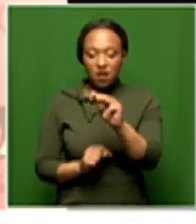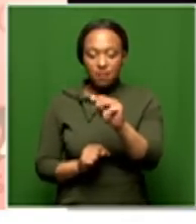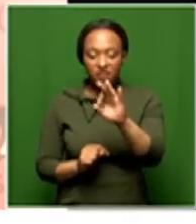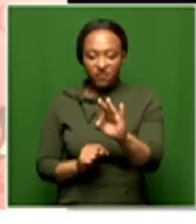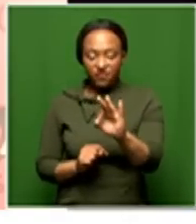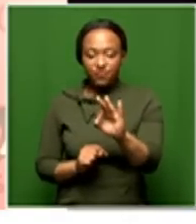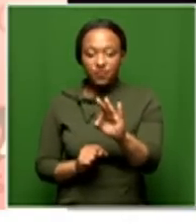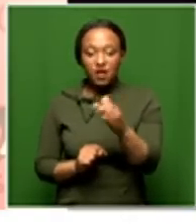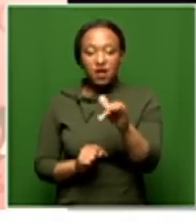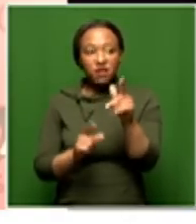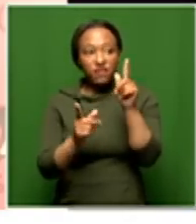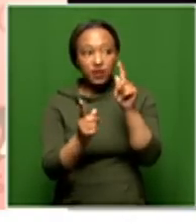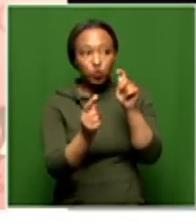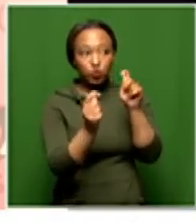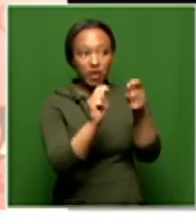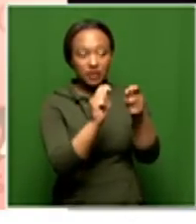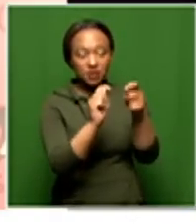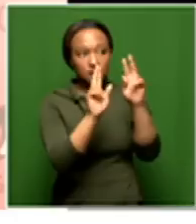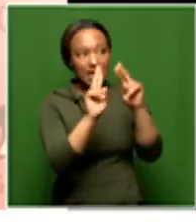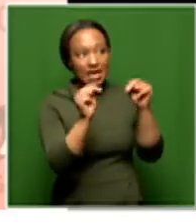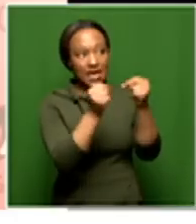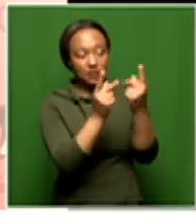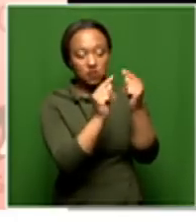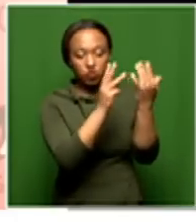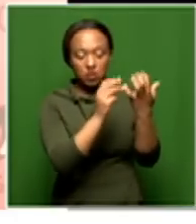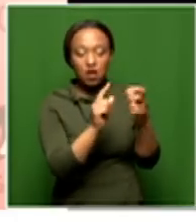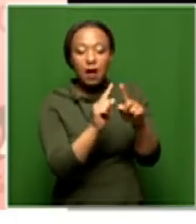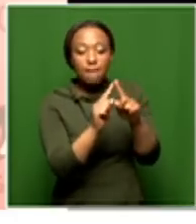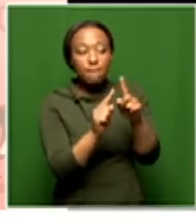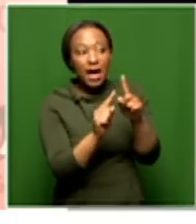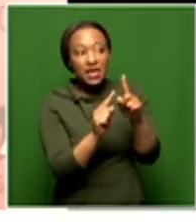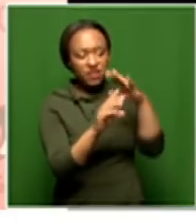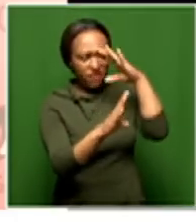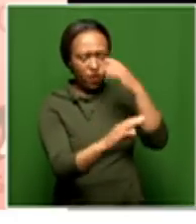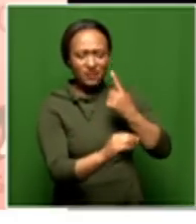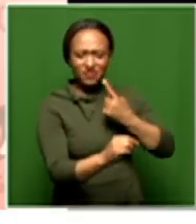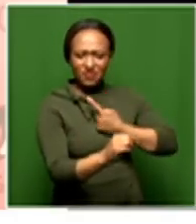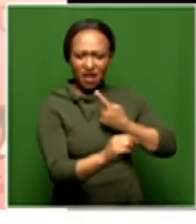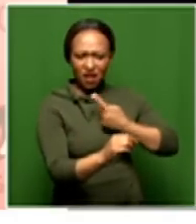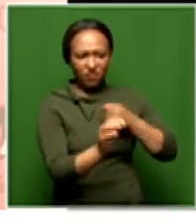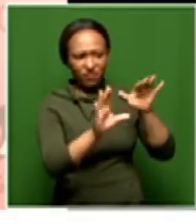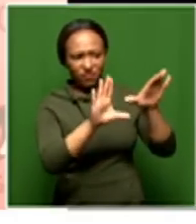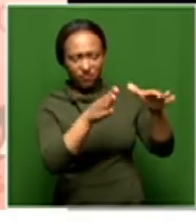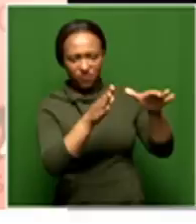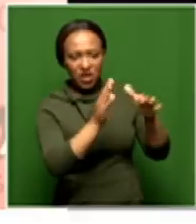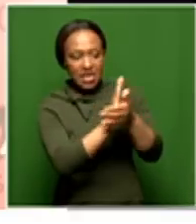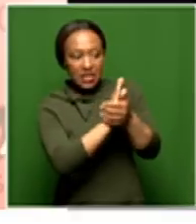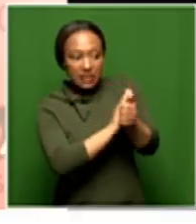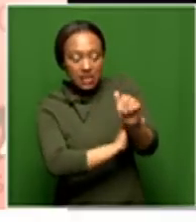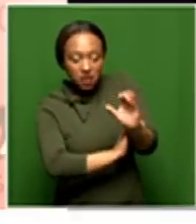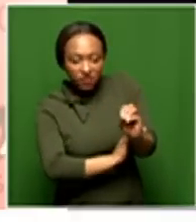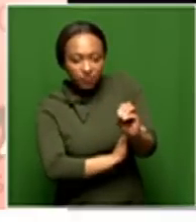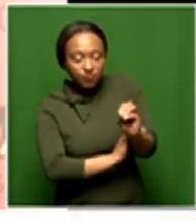mean, the Treasury were to refocus its effort, given the skills that is requisite in the Treasury, but were